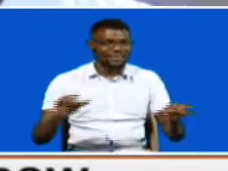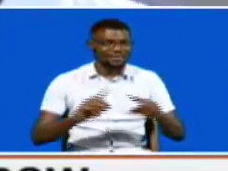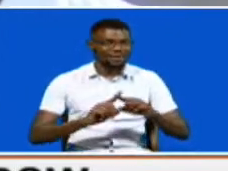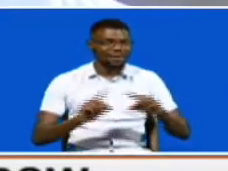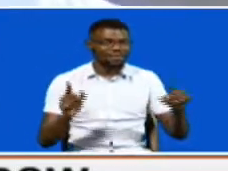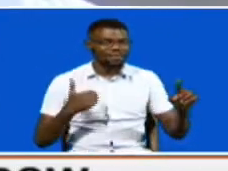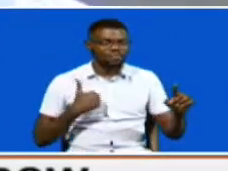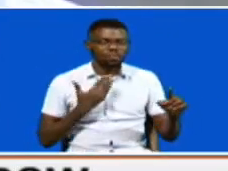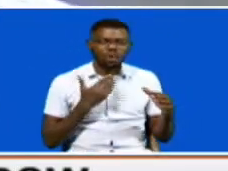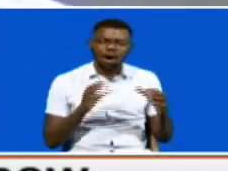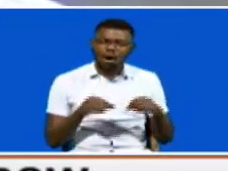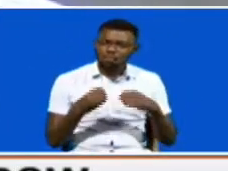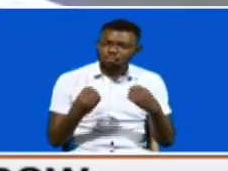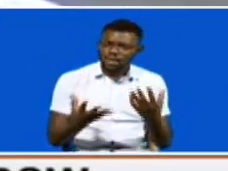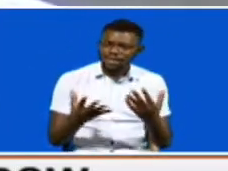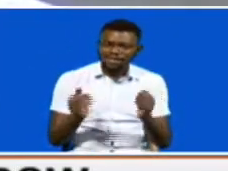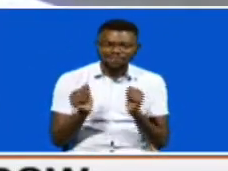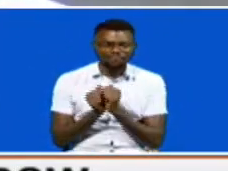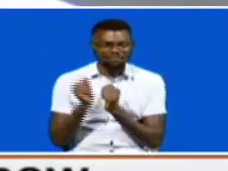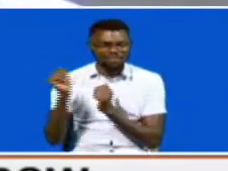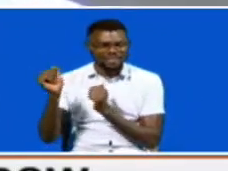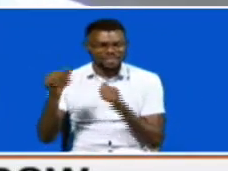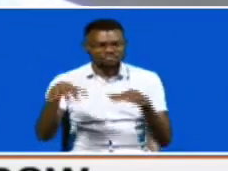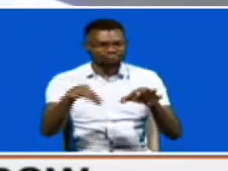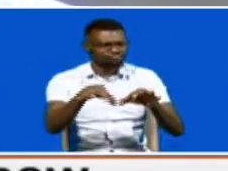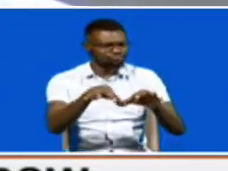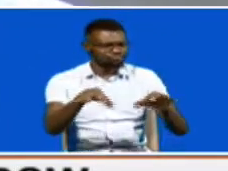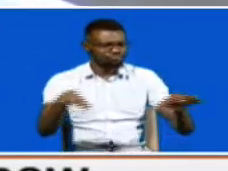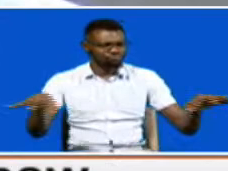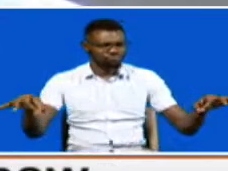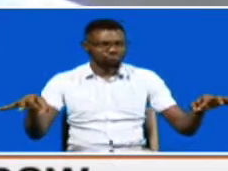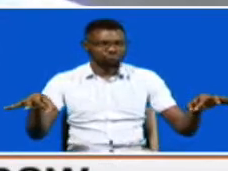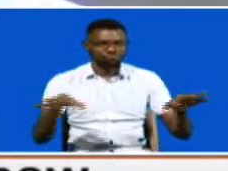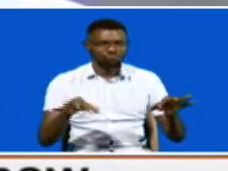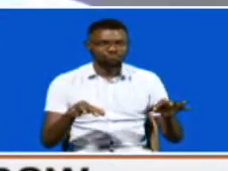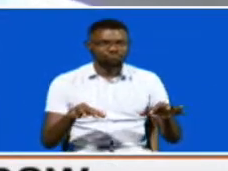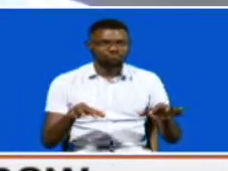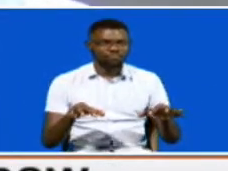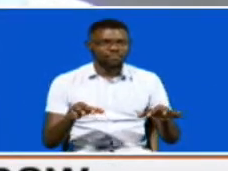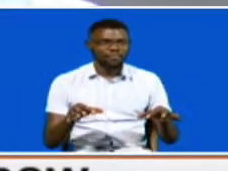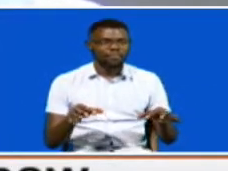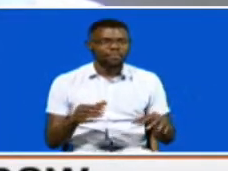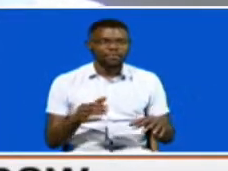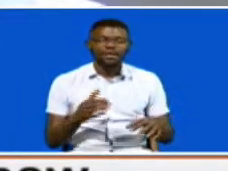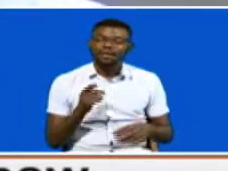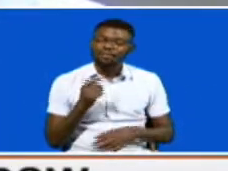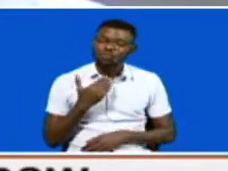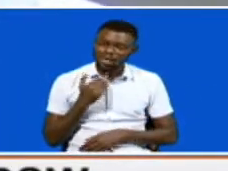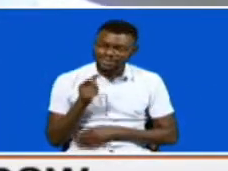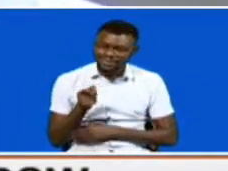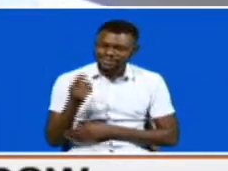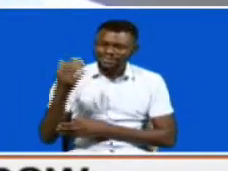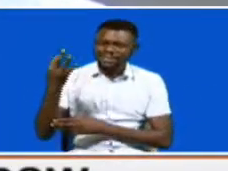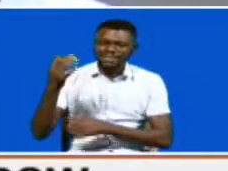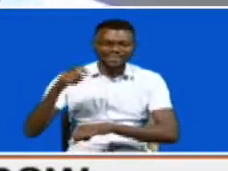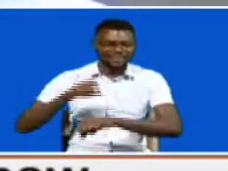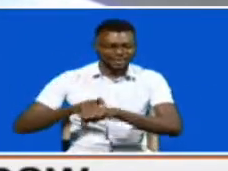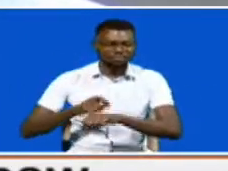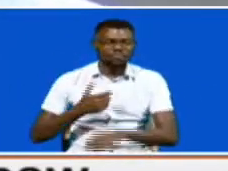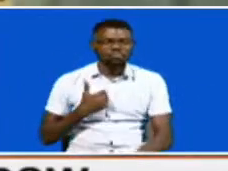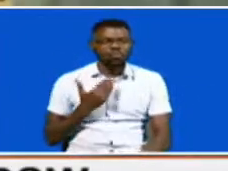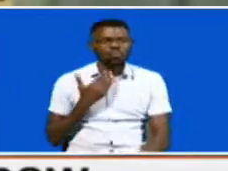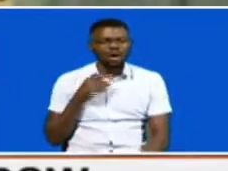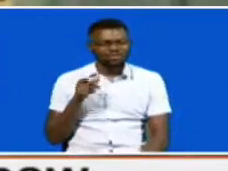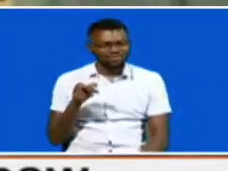wanipe 15 acres. Pali wanitipereka. Multiply by 3. Hiyo ndio